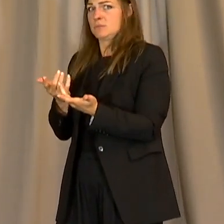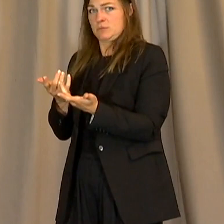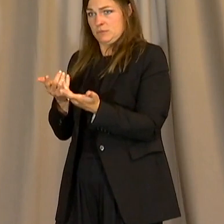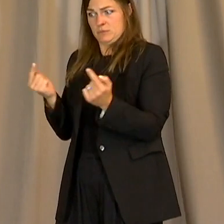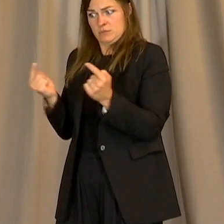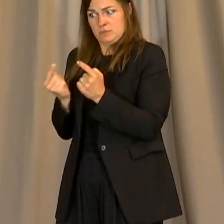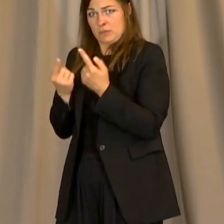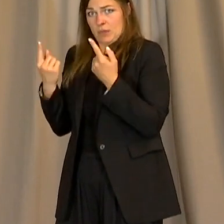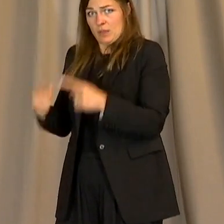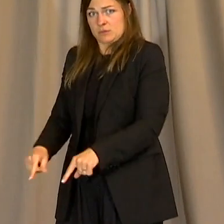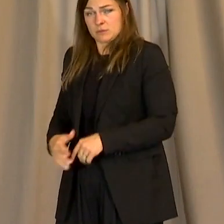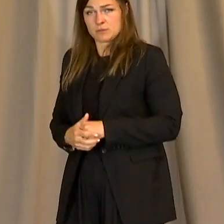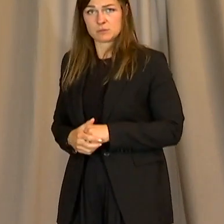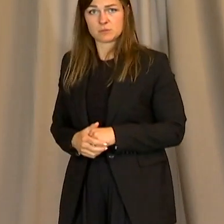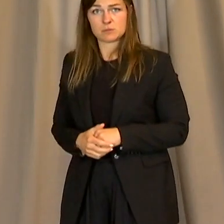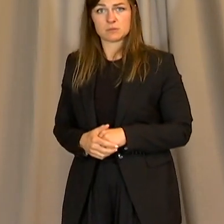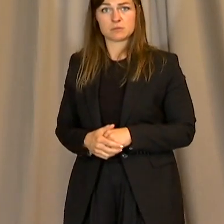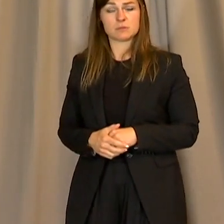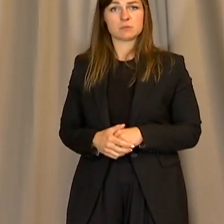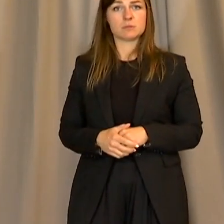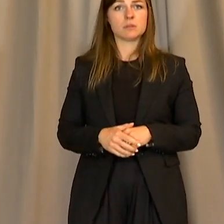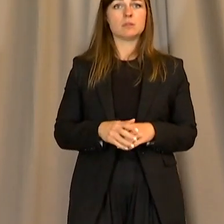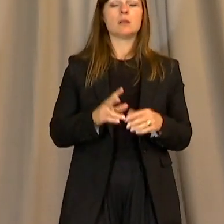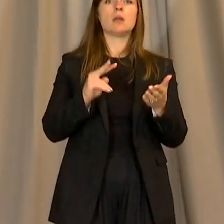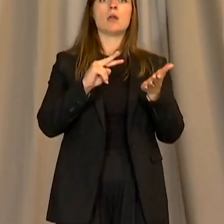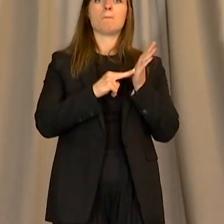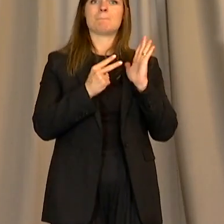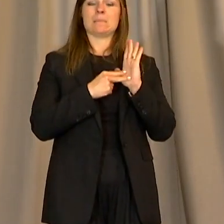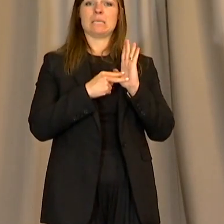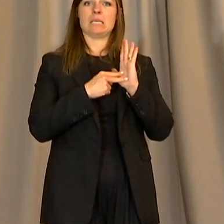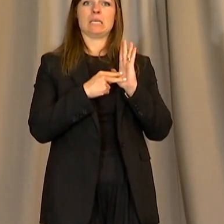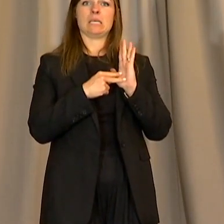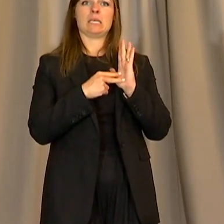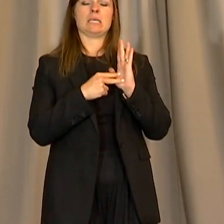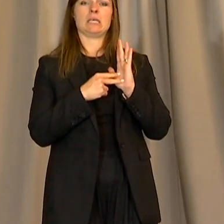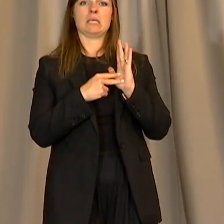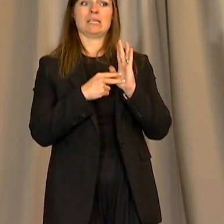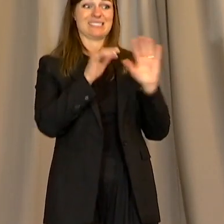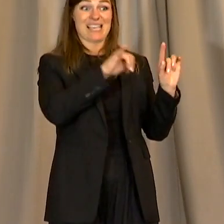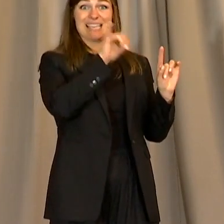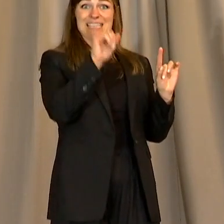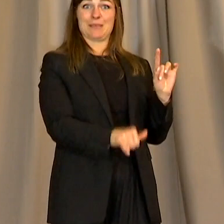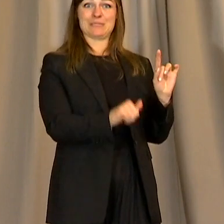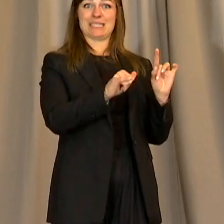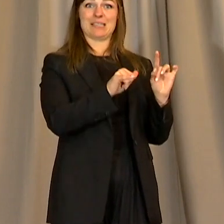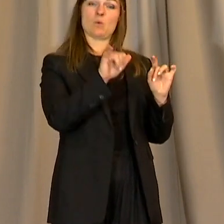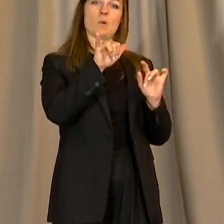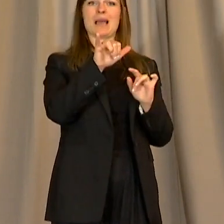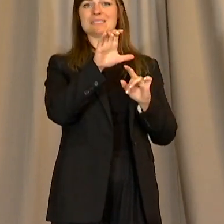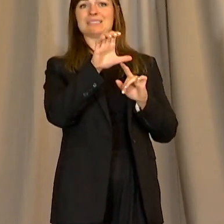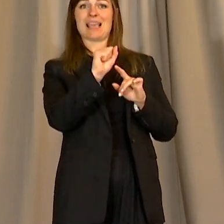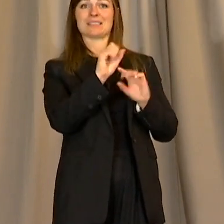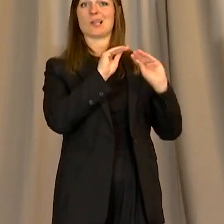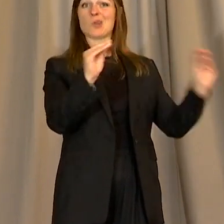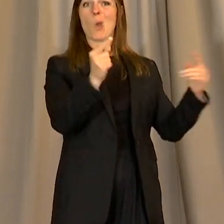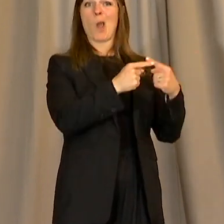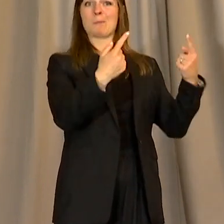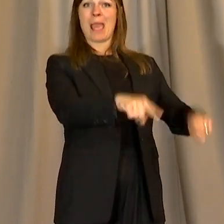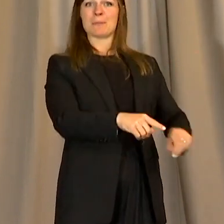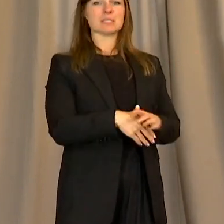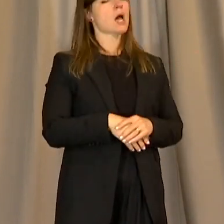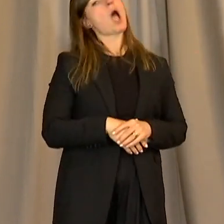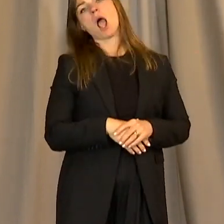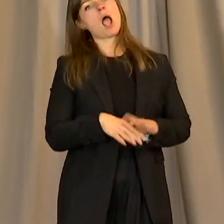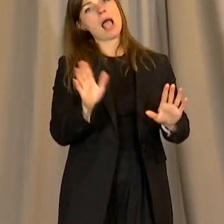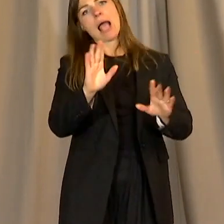harm. Now, I can't say that there's not going to be harm in Ypsilanti Community Schools, but I'm going to tell you there's going to be